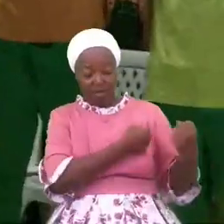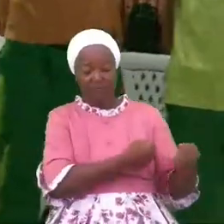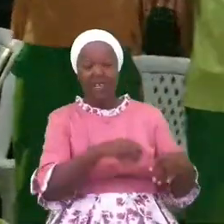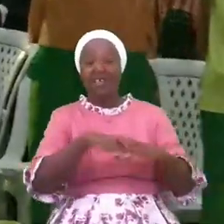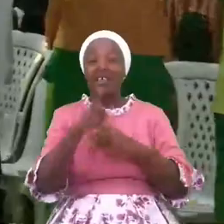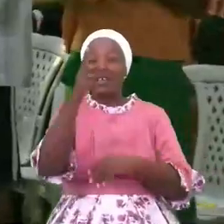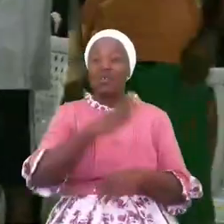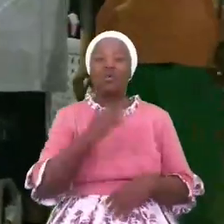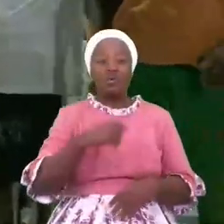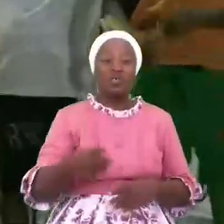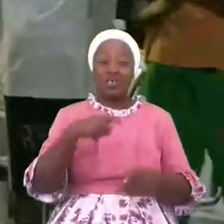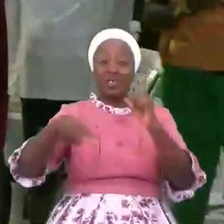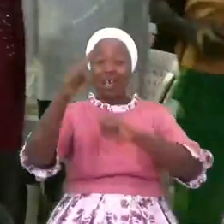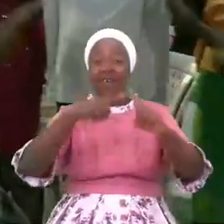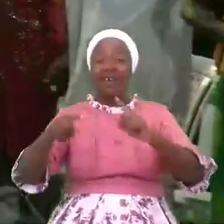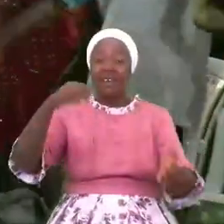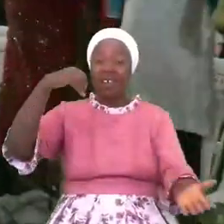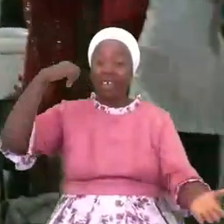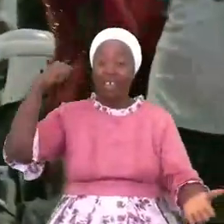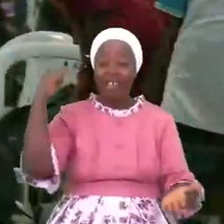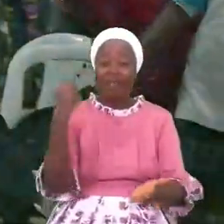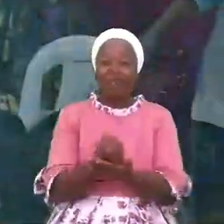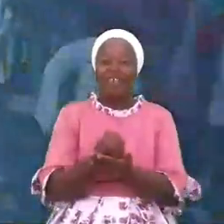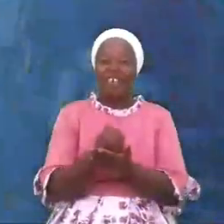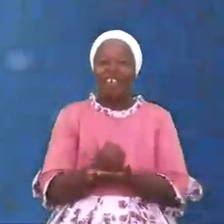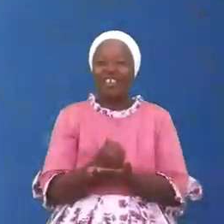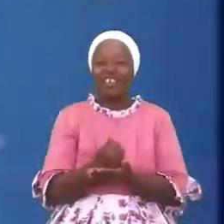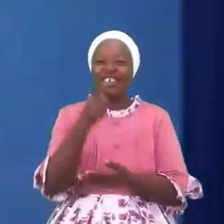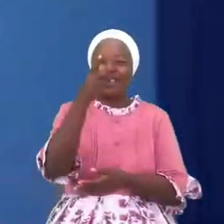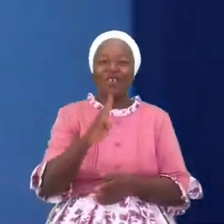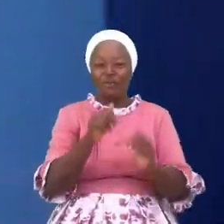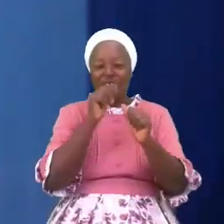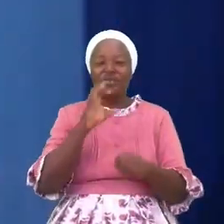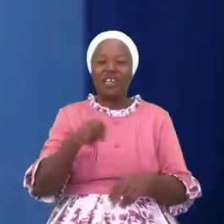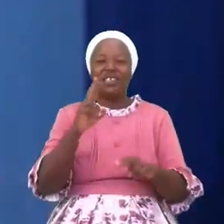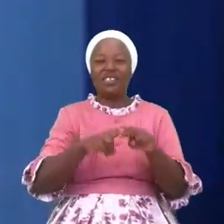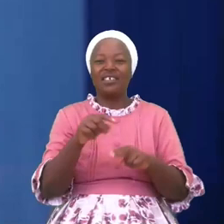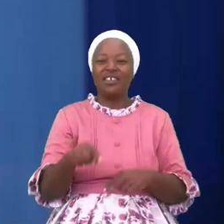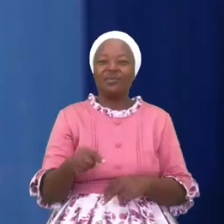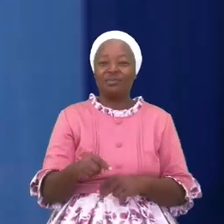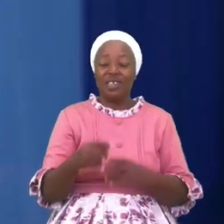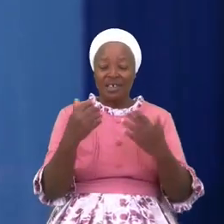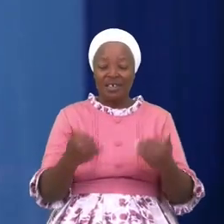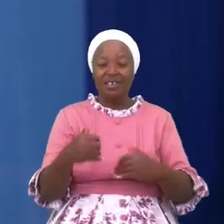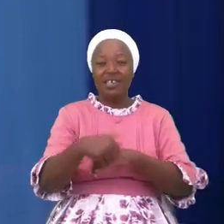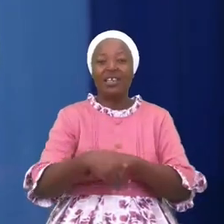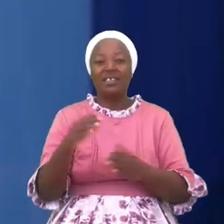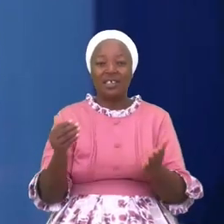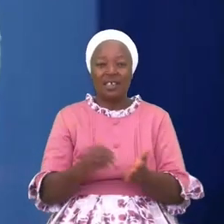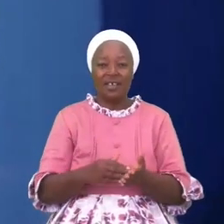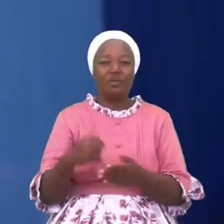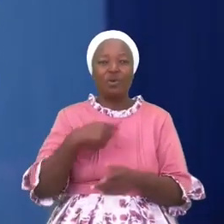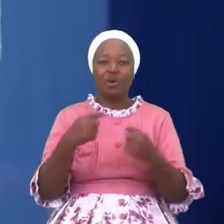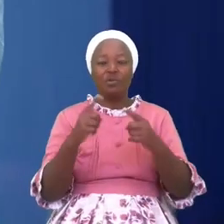amen. God bless you. You can sit down. Tonight again, we're coming to Isaiah. Isaiah has a lot to tell